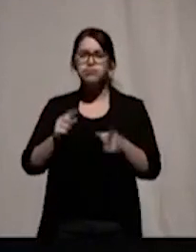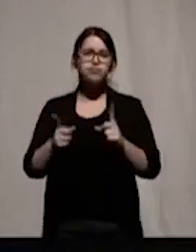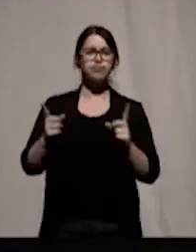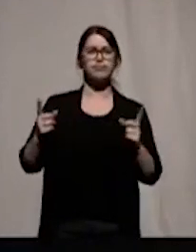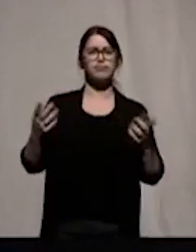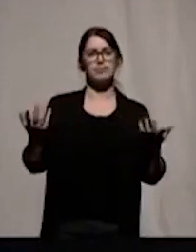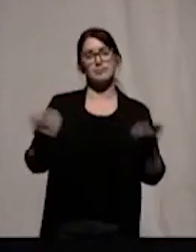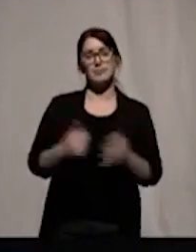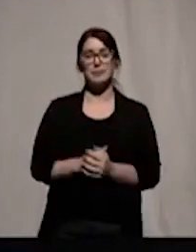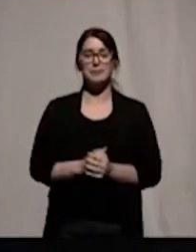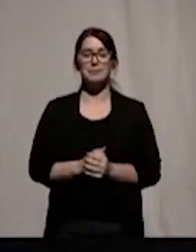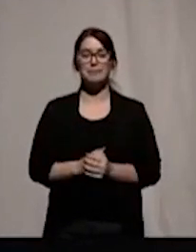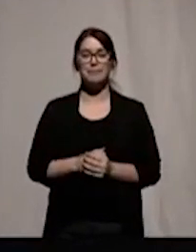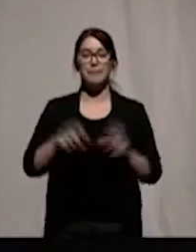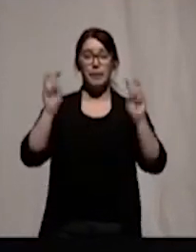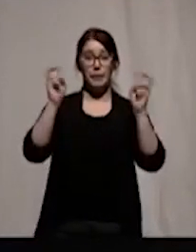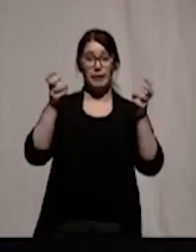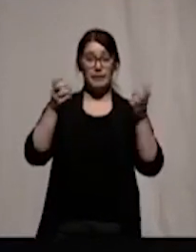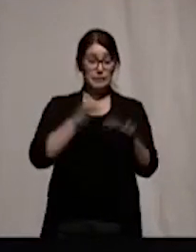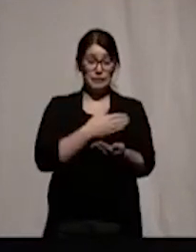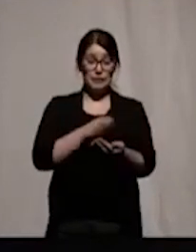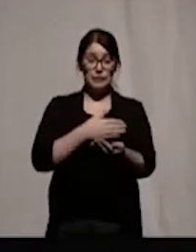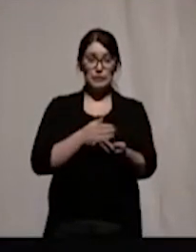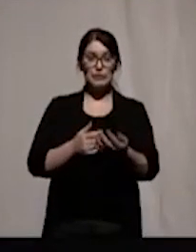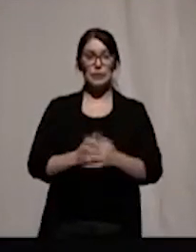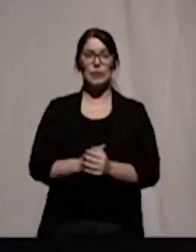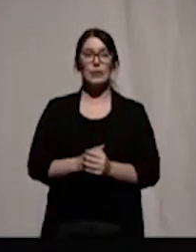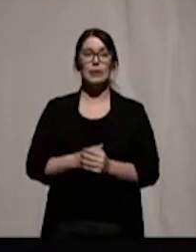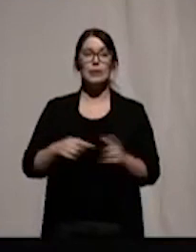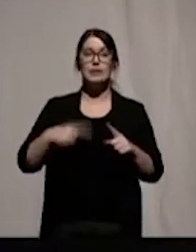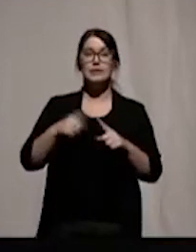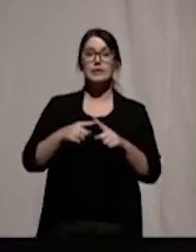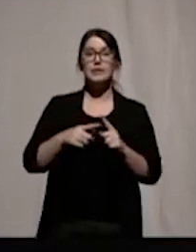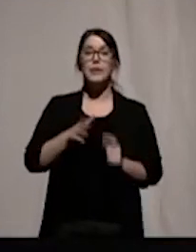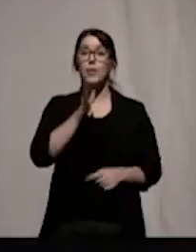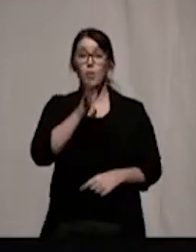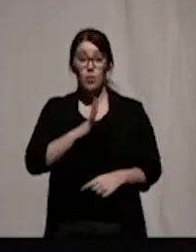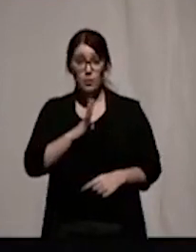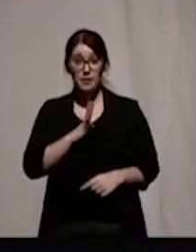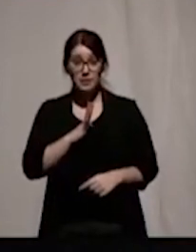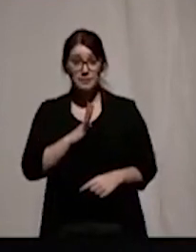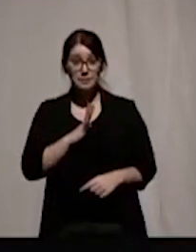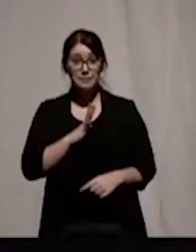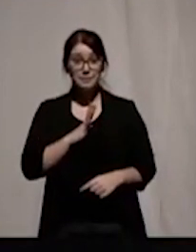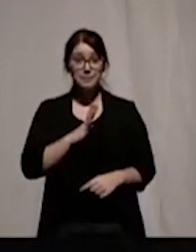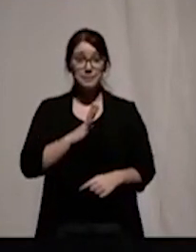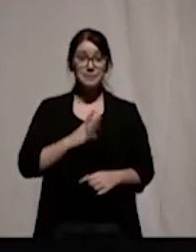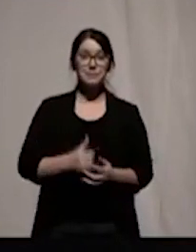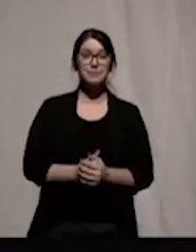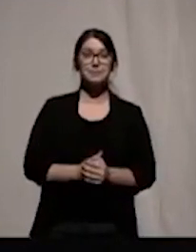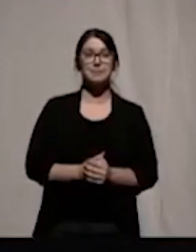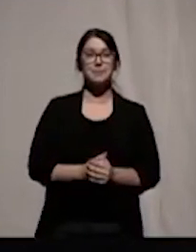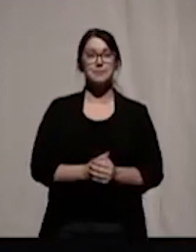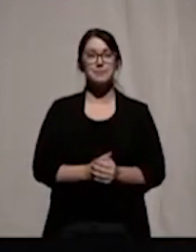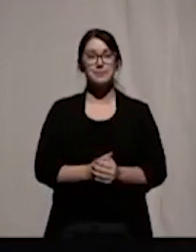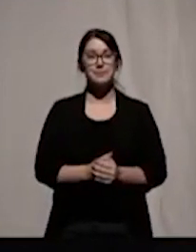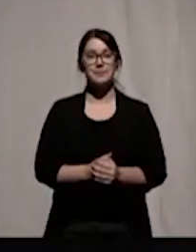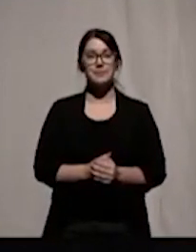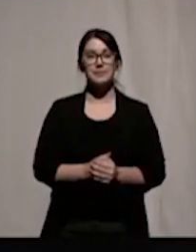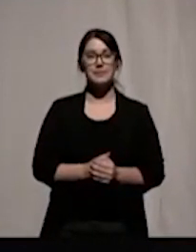a woman, which, you know, back in the USSR days when men were everything, then that was a big no-no. You don't go soft for a